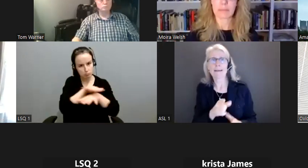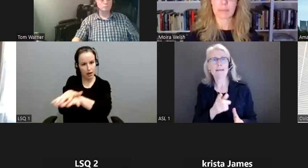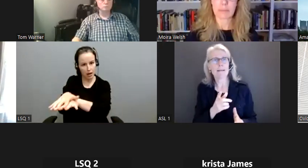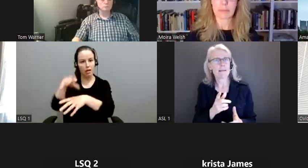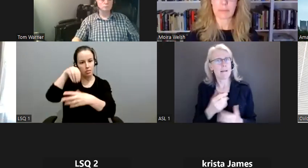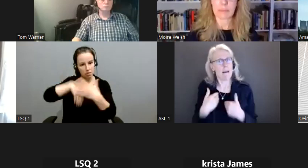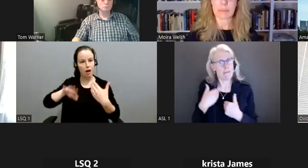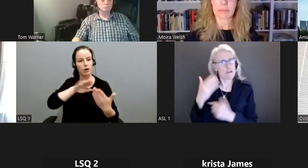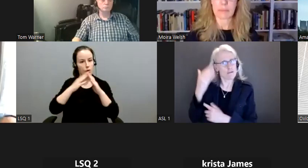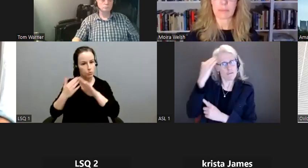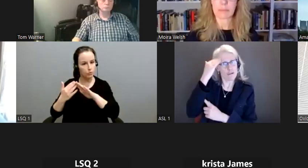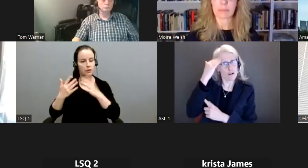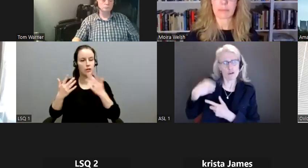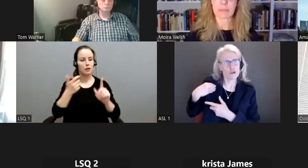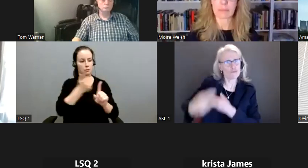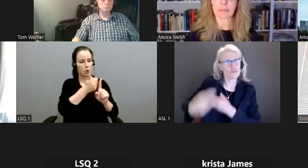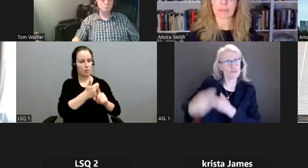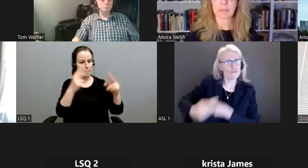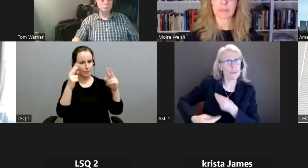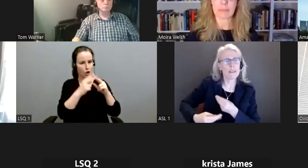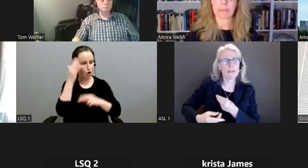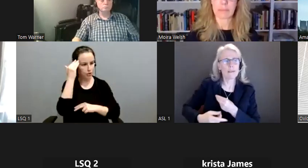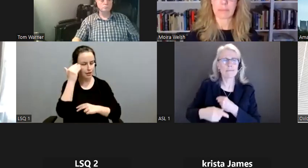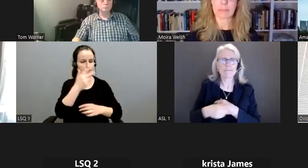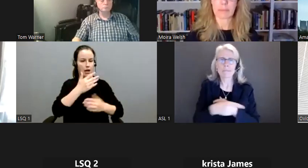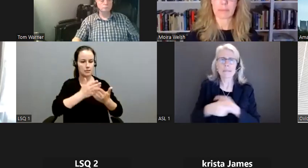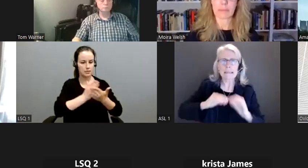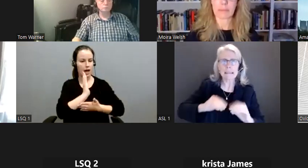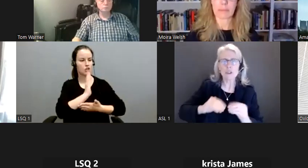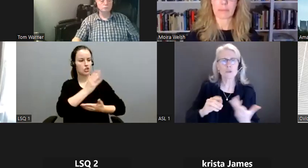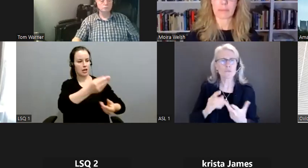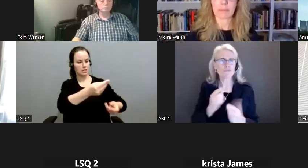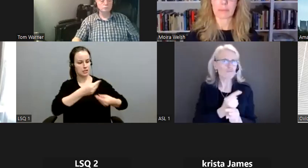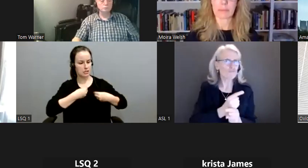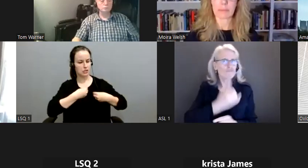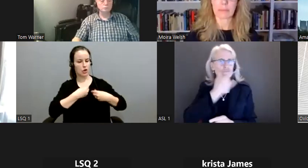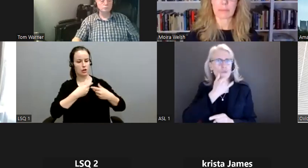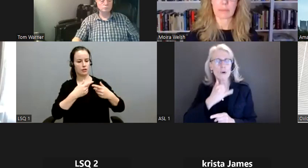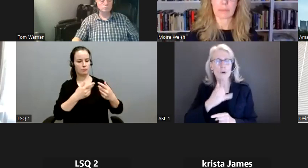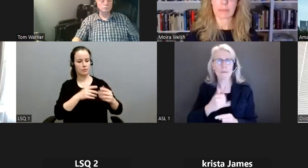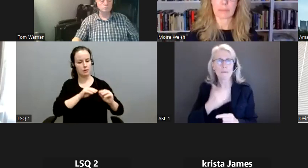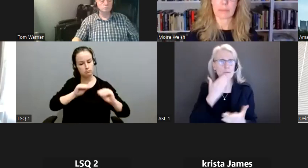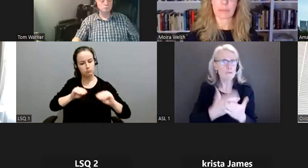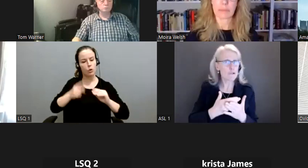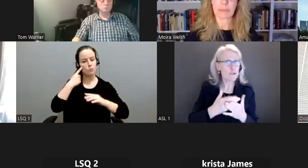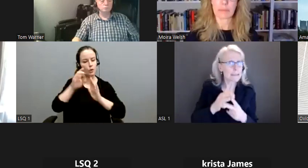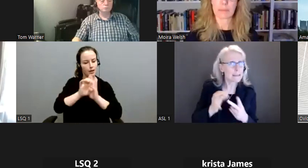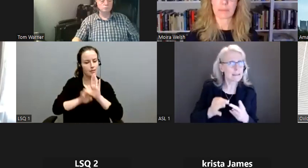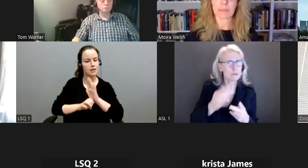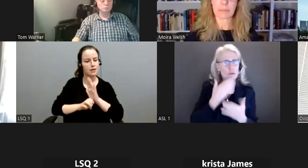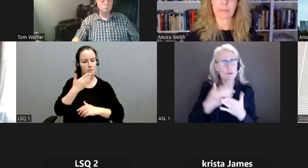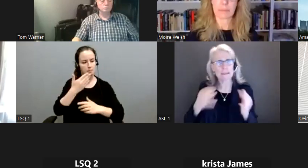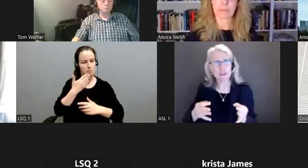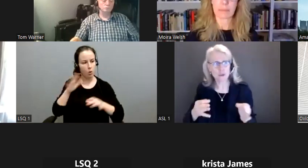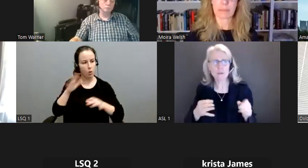knowledge keepers that teach young people morality and ethics and so on. But they're also skilled individuals that